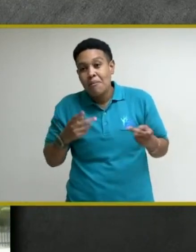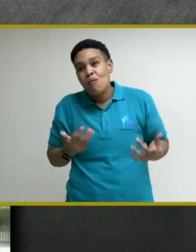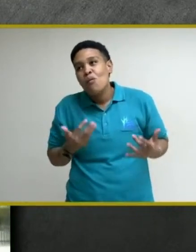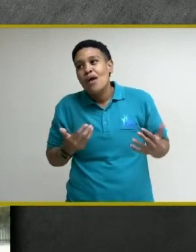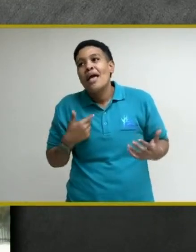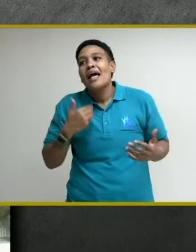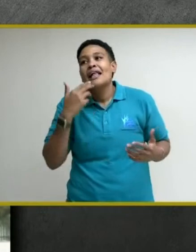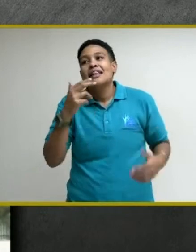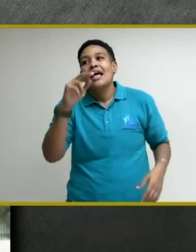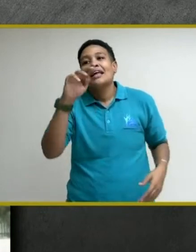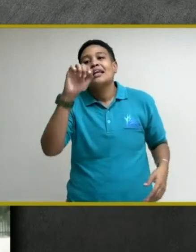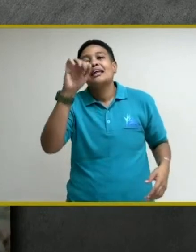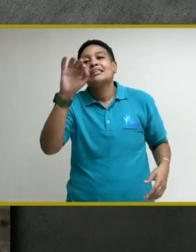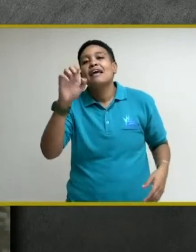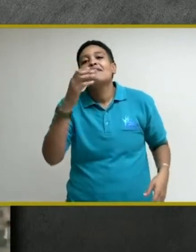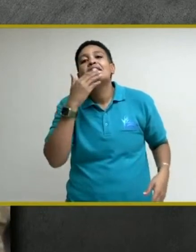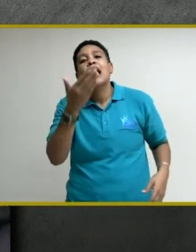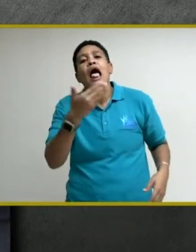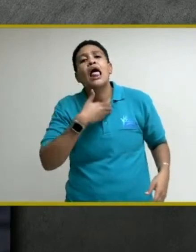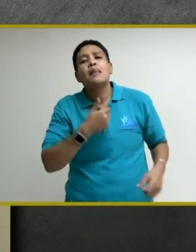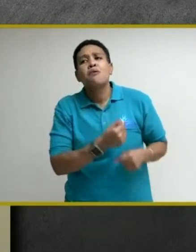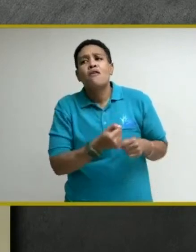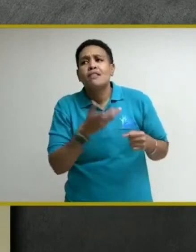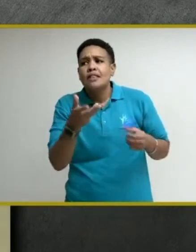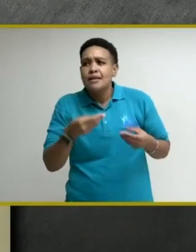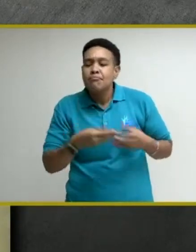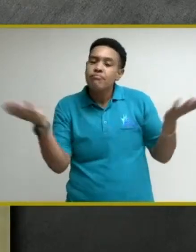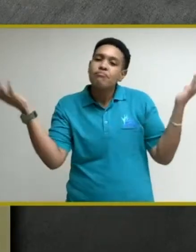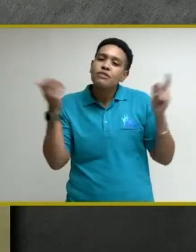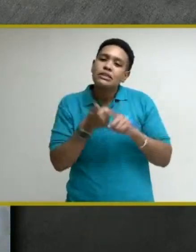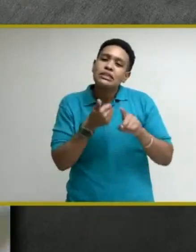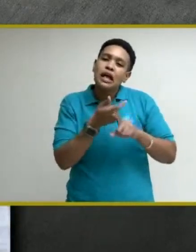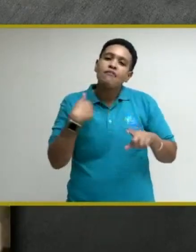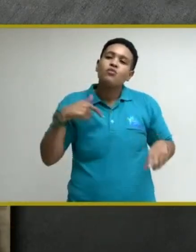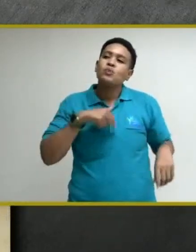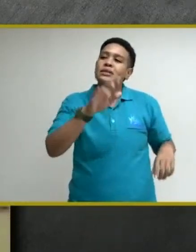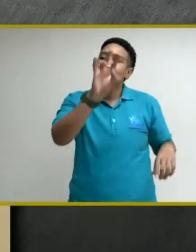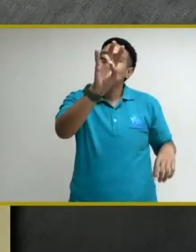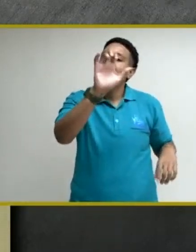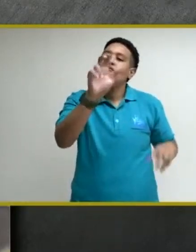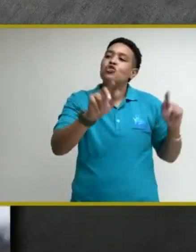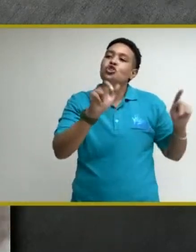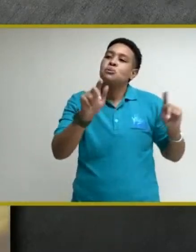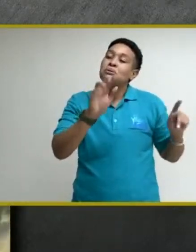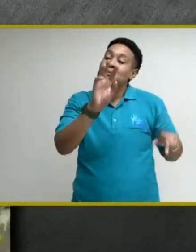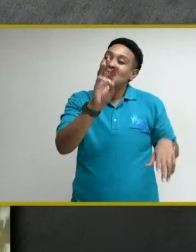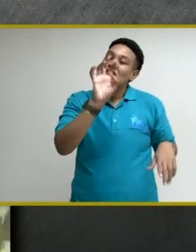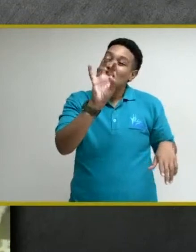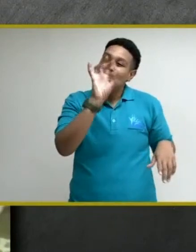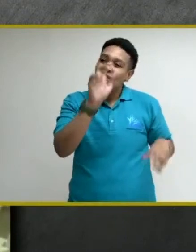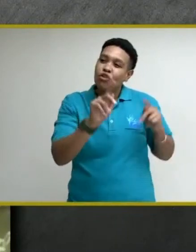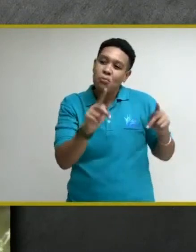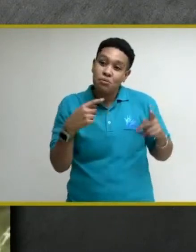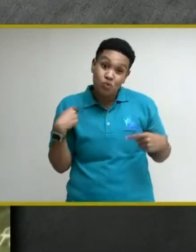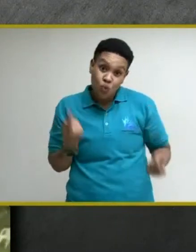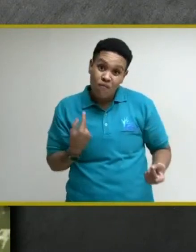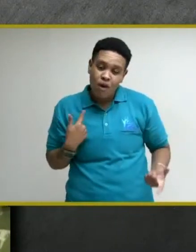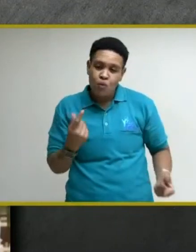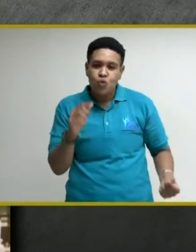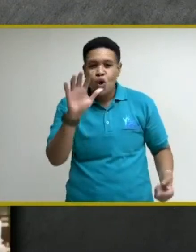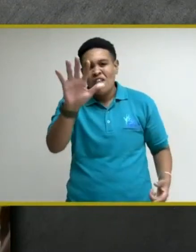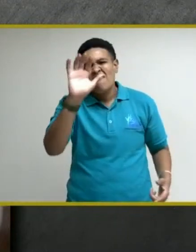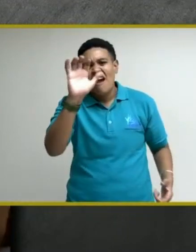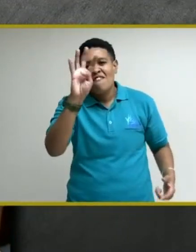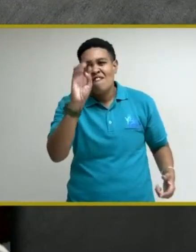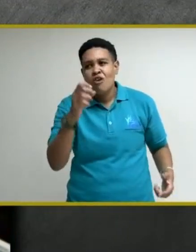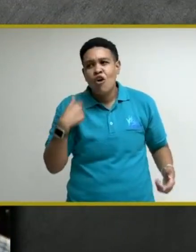an important partner here at the blitz. Expecting to about 600 to 700 persons. As of now, we have done about 540,